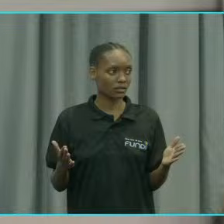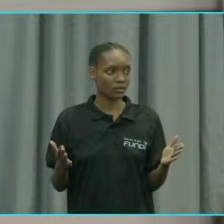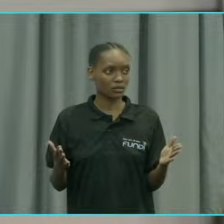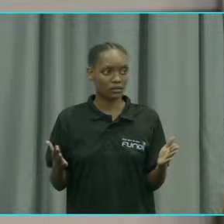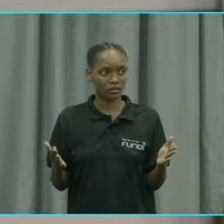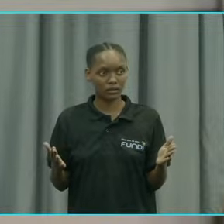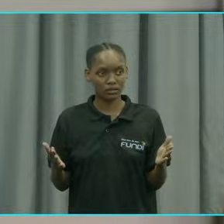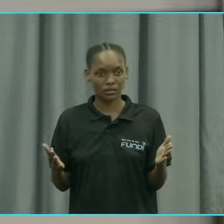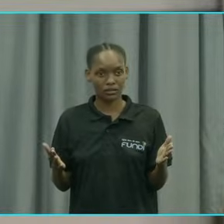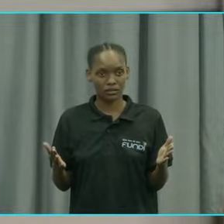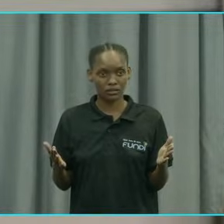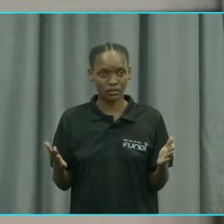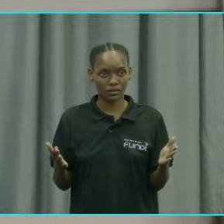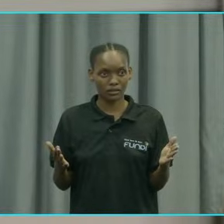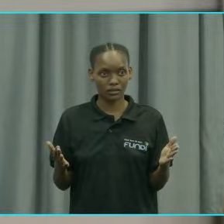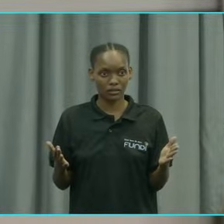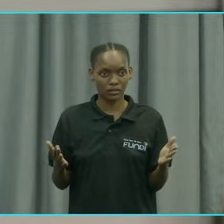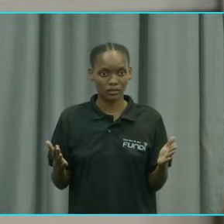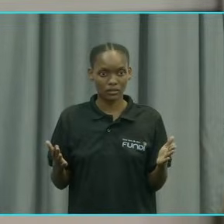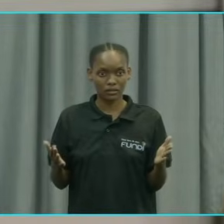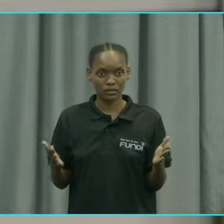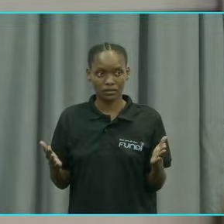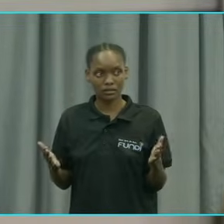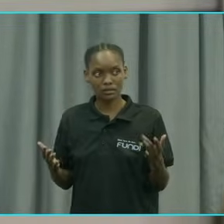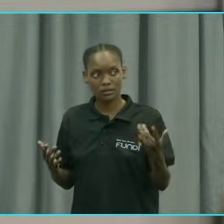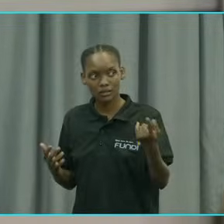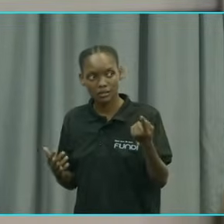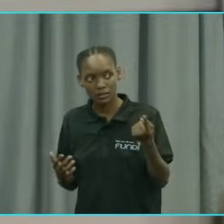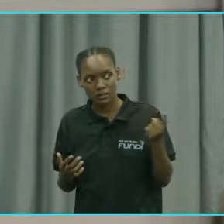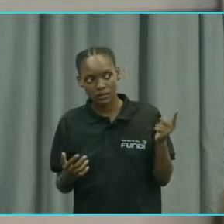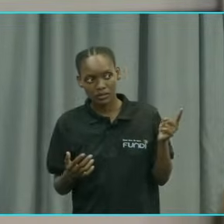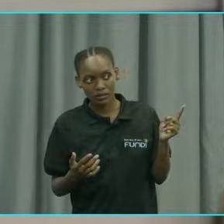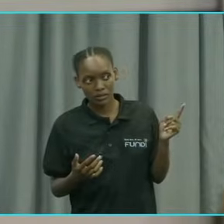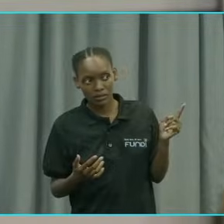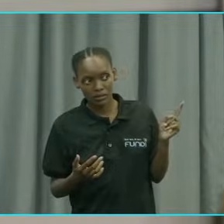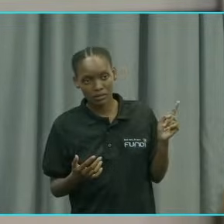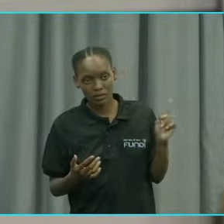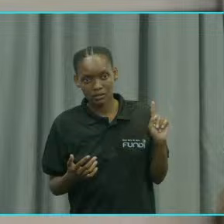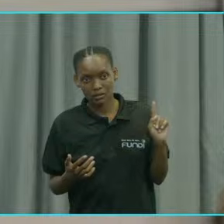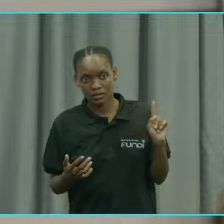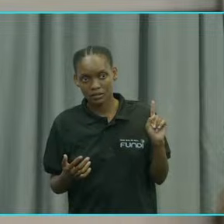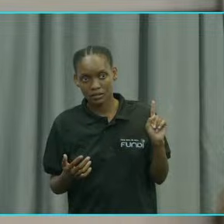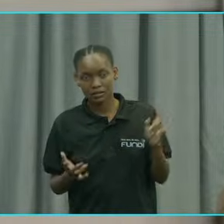Will you be able to actually type it front, or somebody who has to type from actually the rapporteur teams?